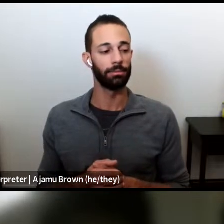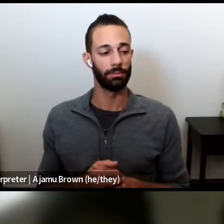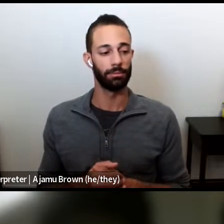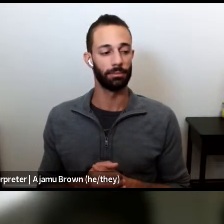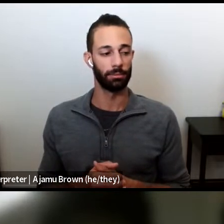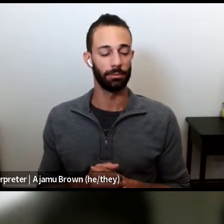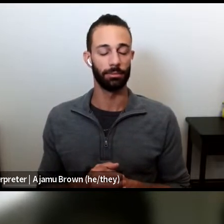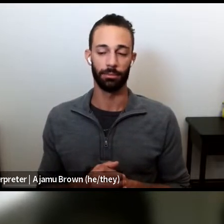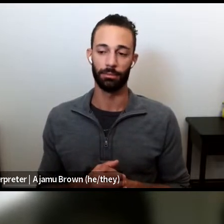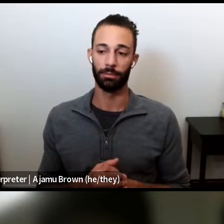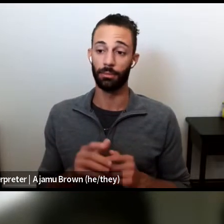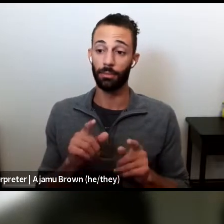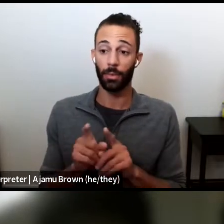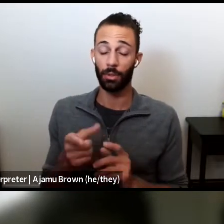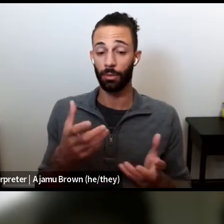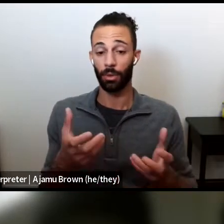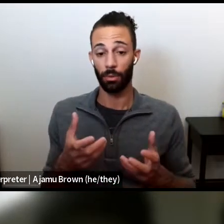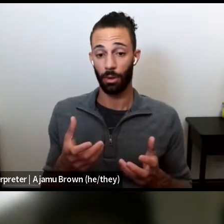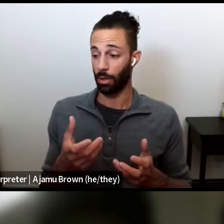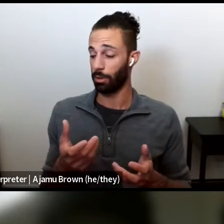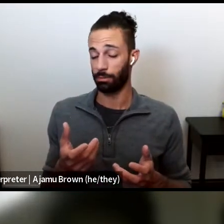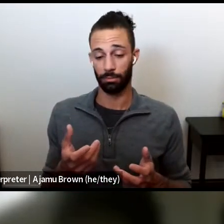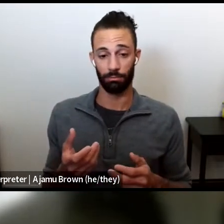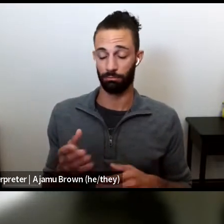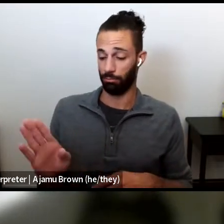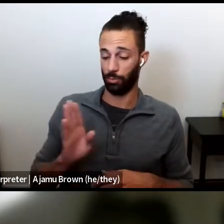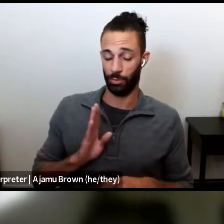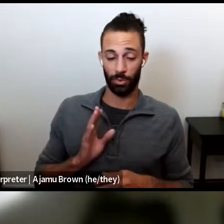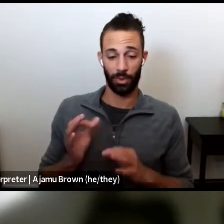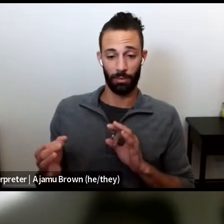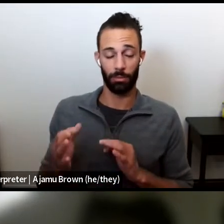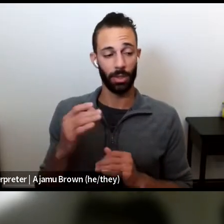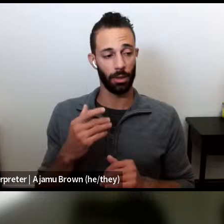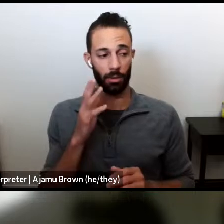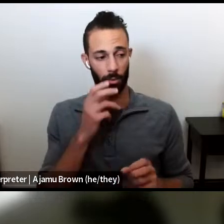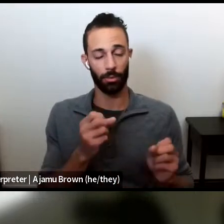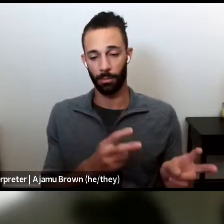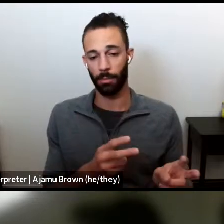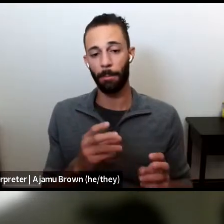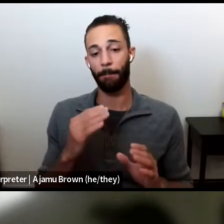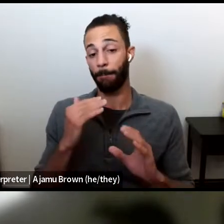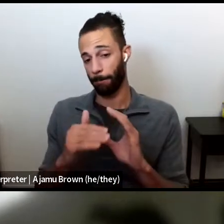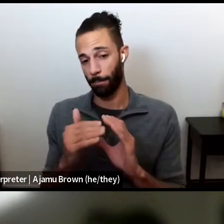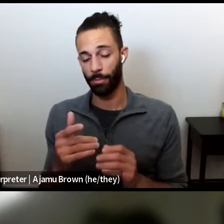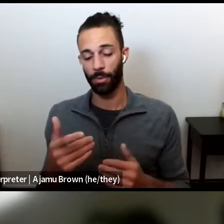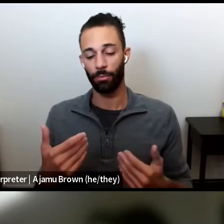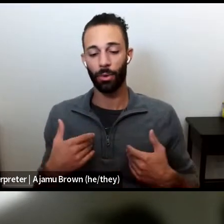And also, if you just want to give us direct feedback, I'm going to share our email here. So if you have